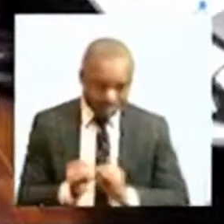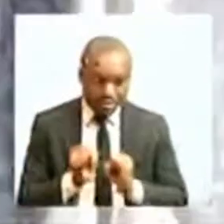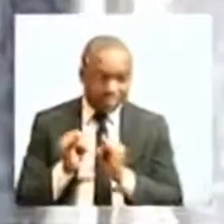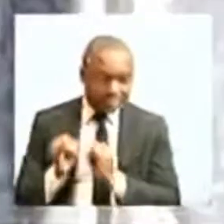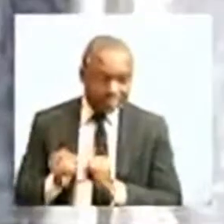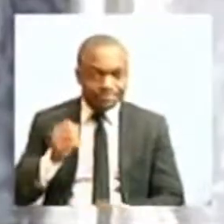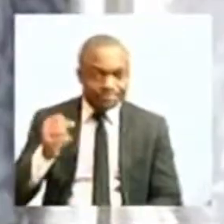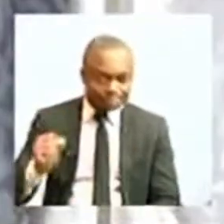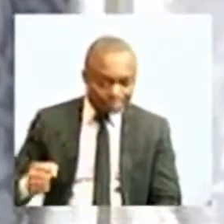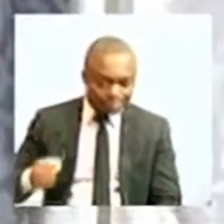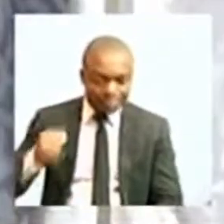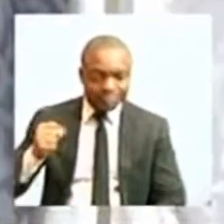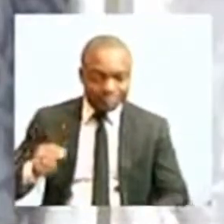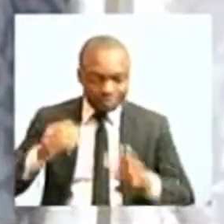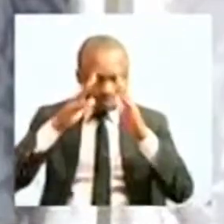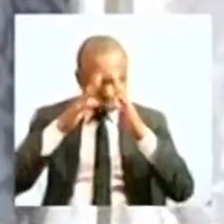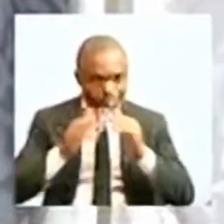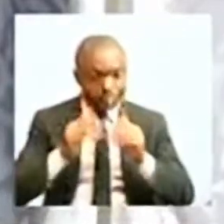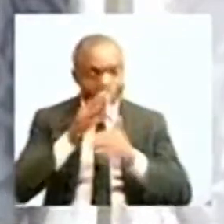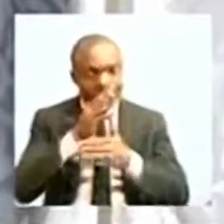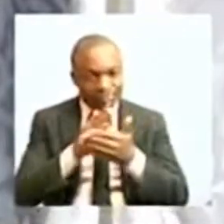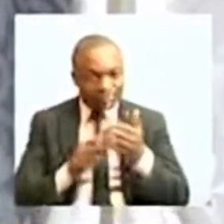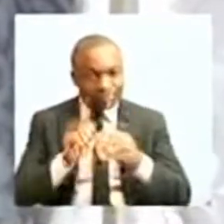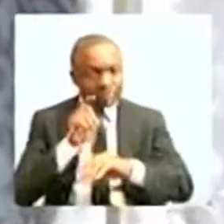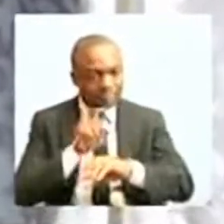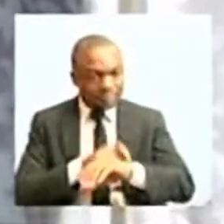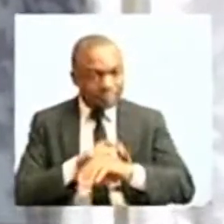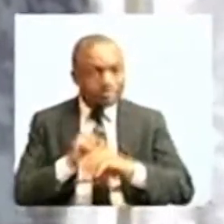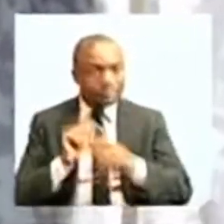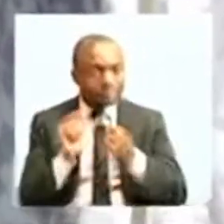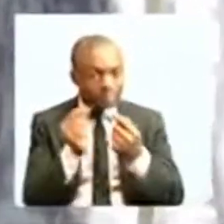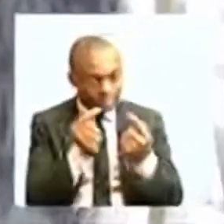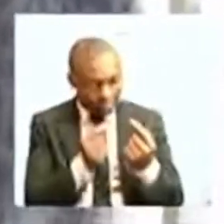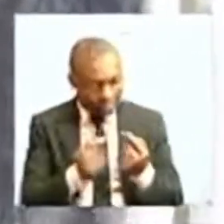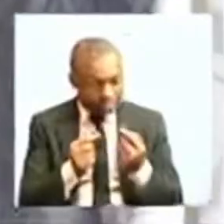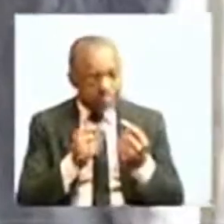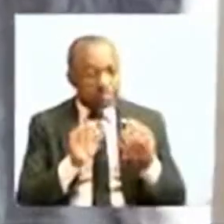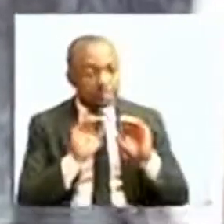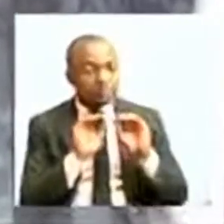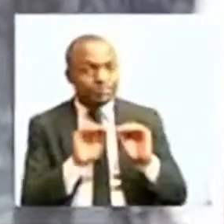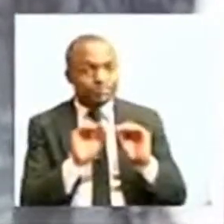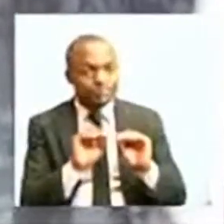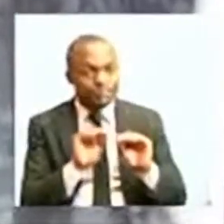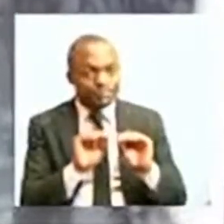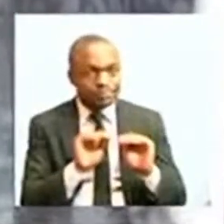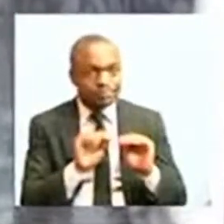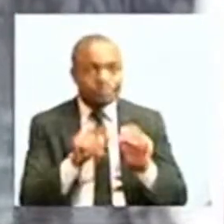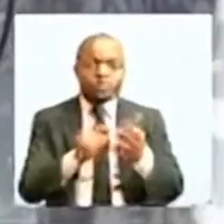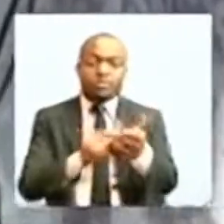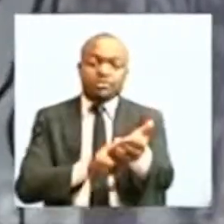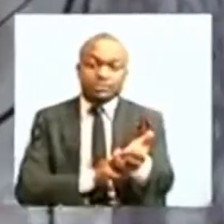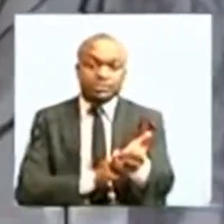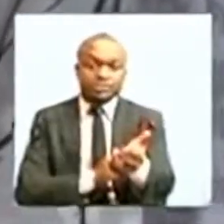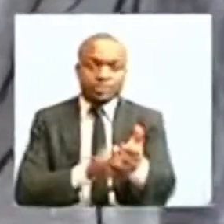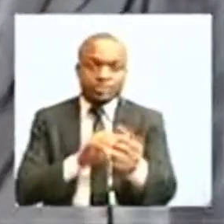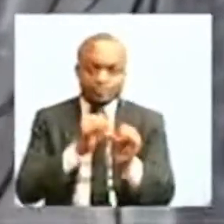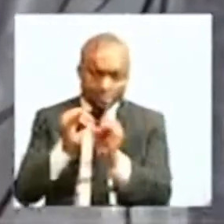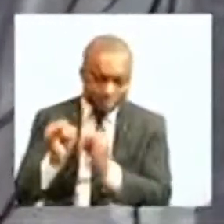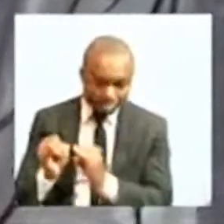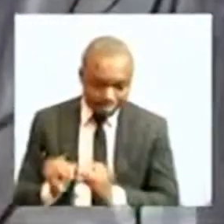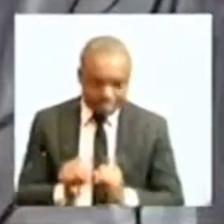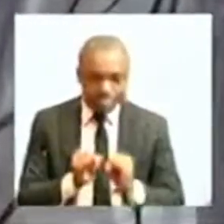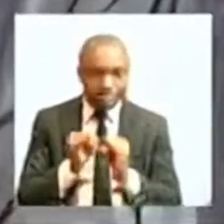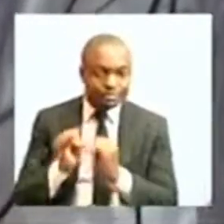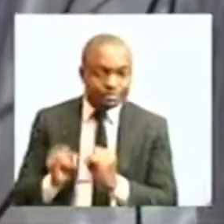There are instances we've noticed sometimes instructions could take too long to be implemented on